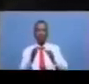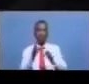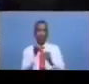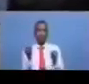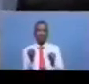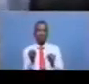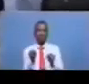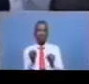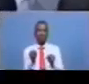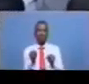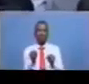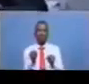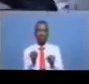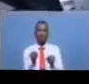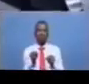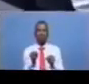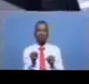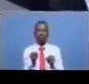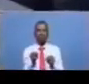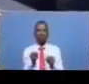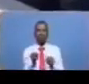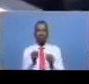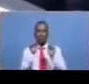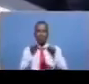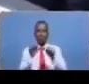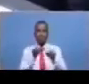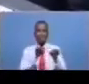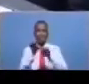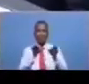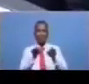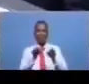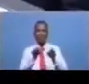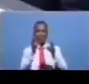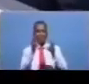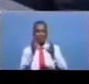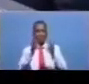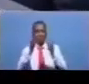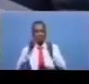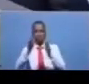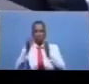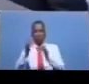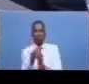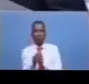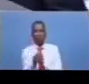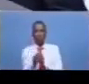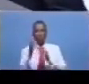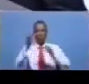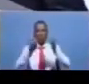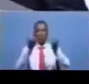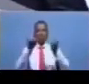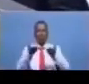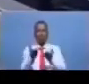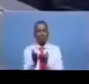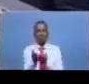way. And he is capable of explaining these issues in a way that the justices of the Supreme Court and